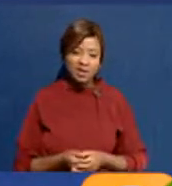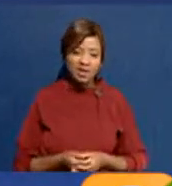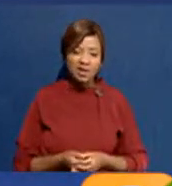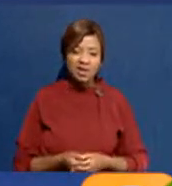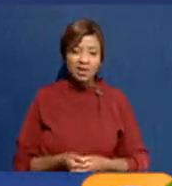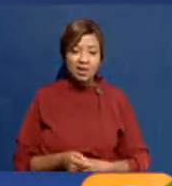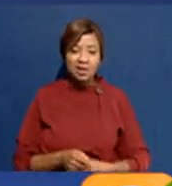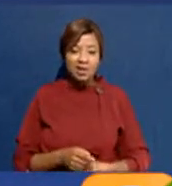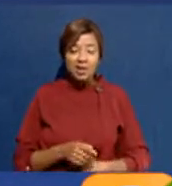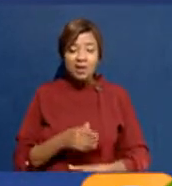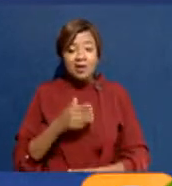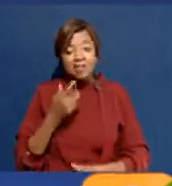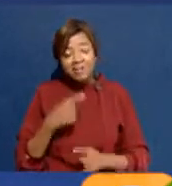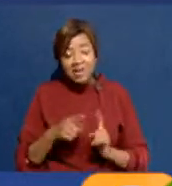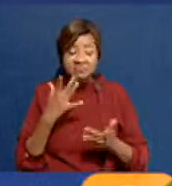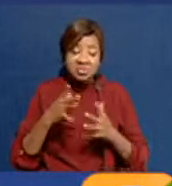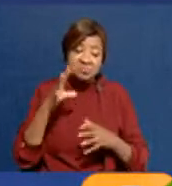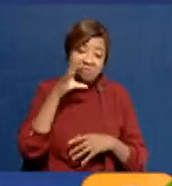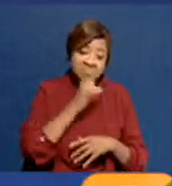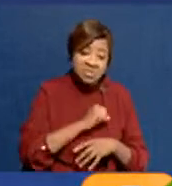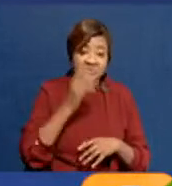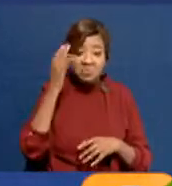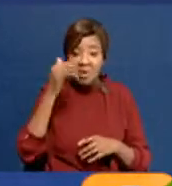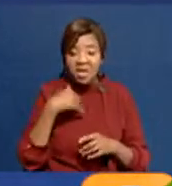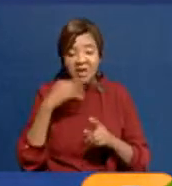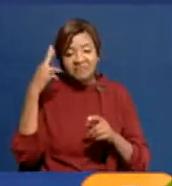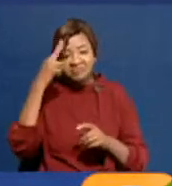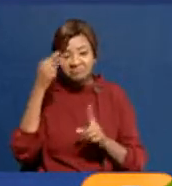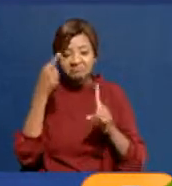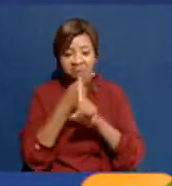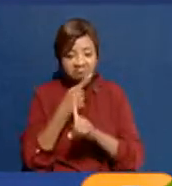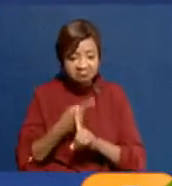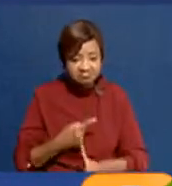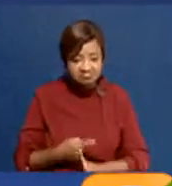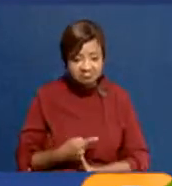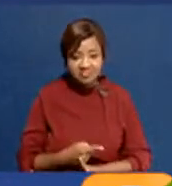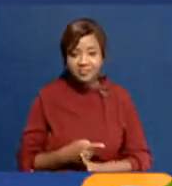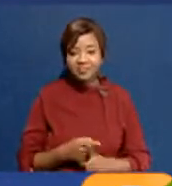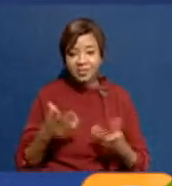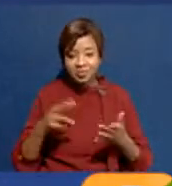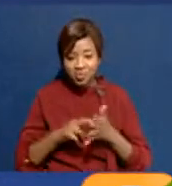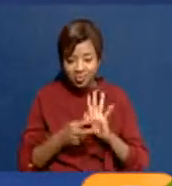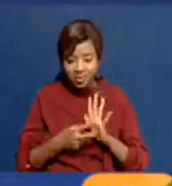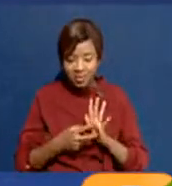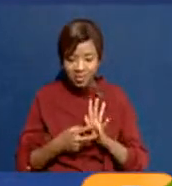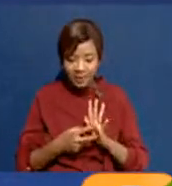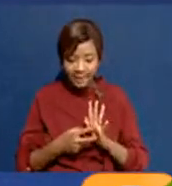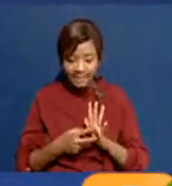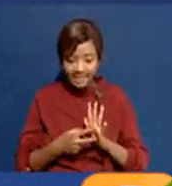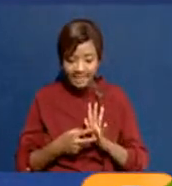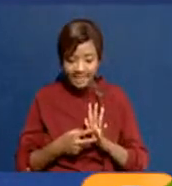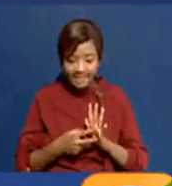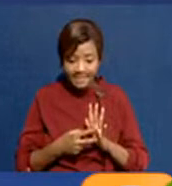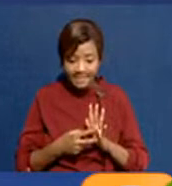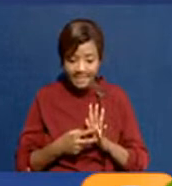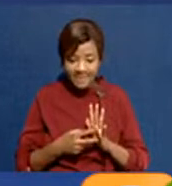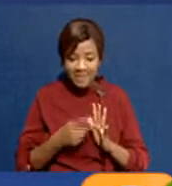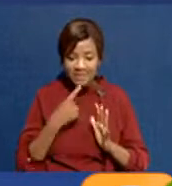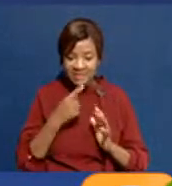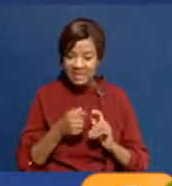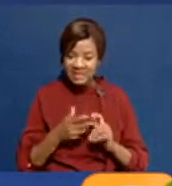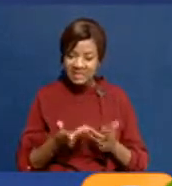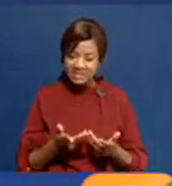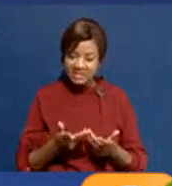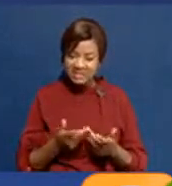think, because of factors that maybe they'll explain to us. So that will even prevent you from now going another time. You'll say, if I went on